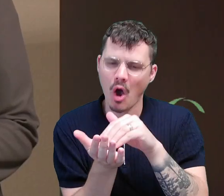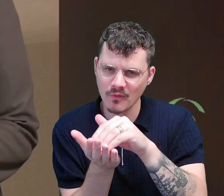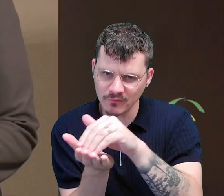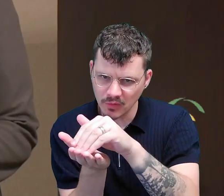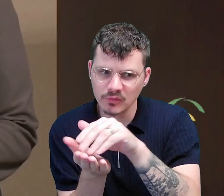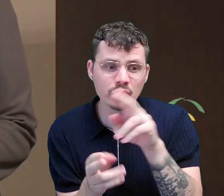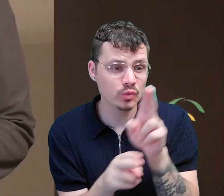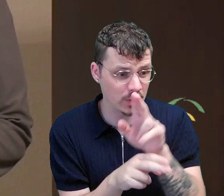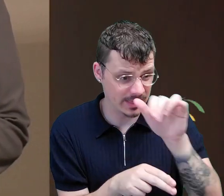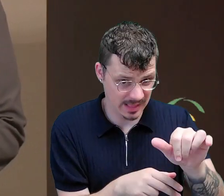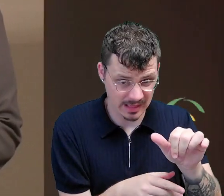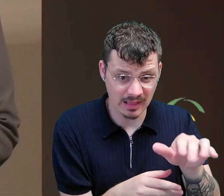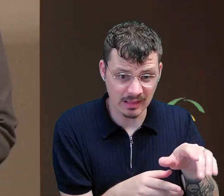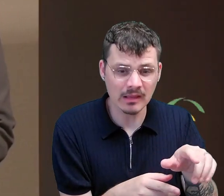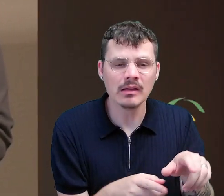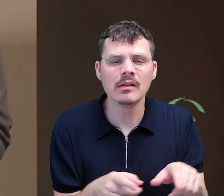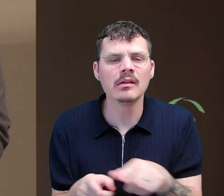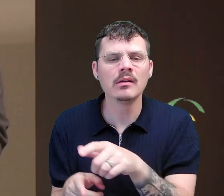to justify